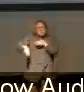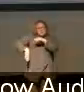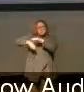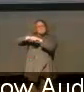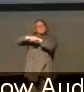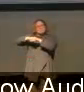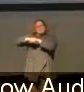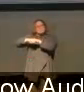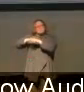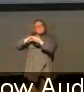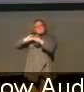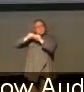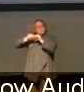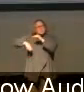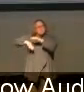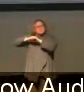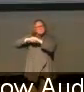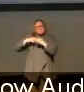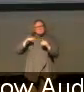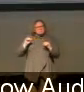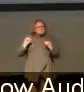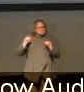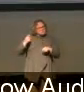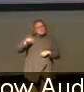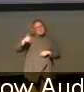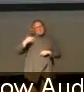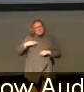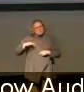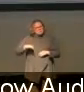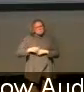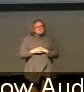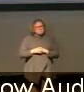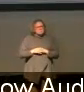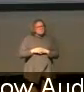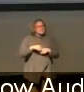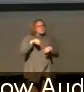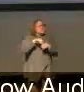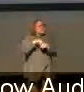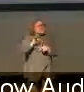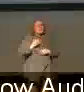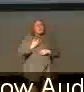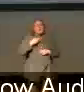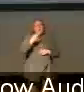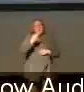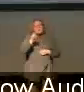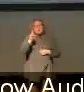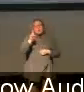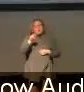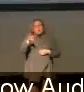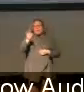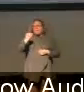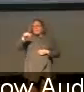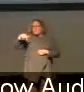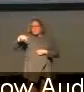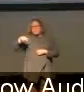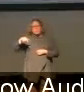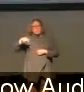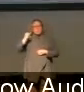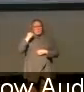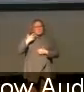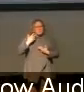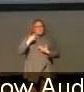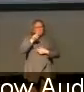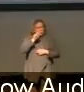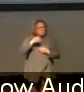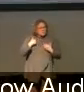these questions have been in our HR FAQs, and we ask that you refer to those for details. And if you don't find